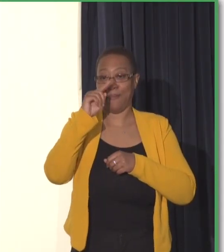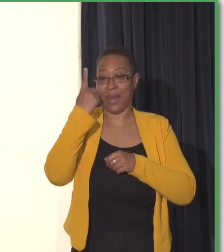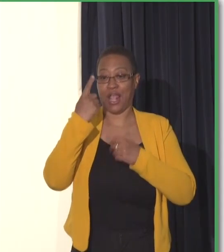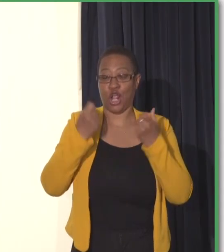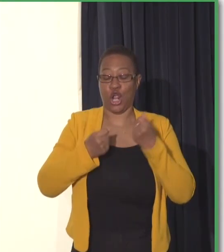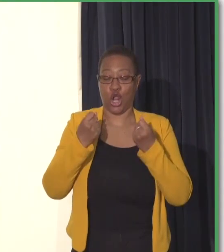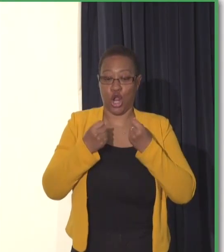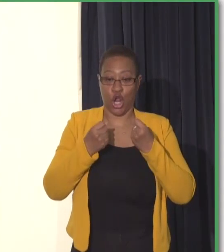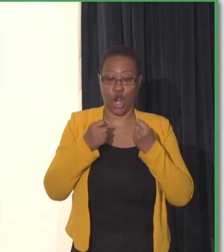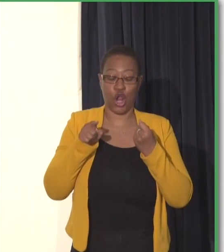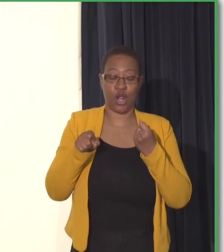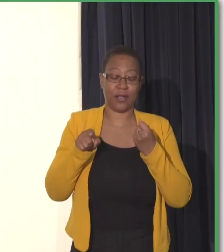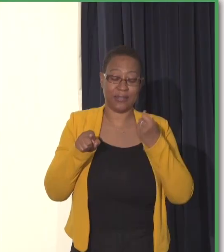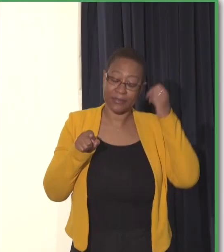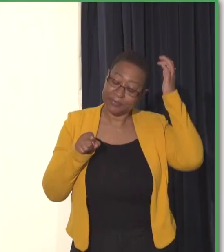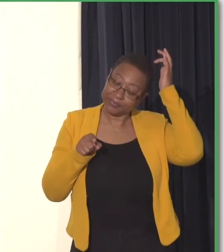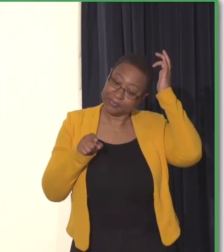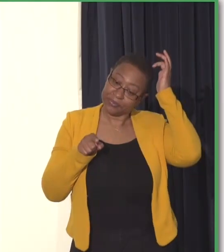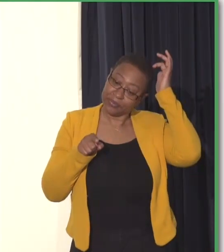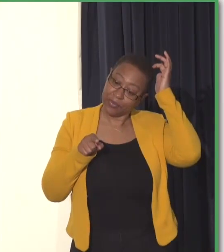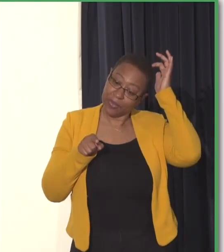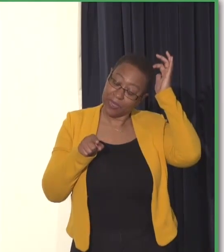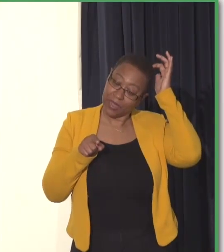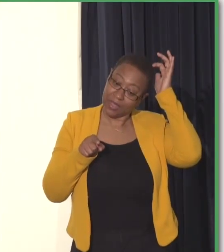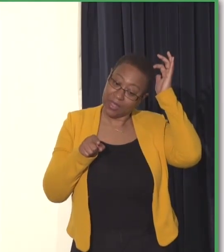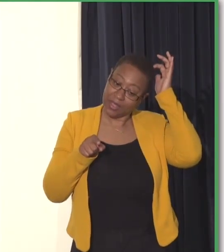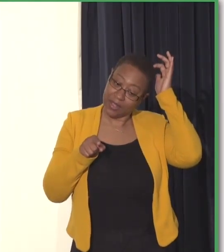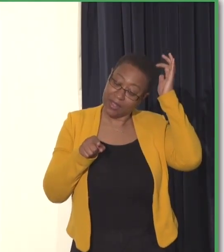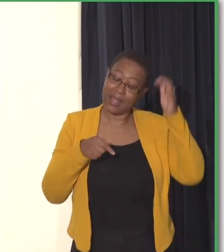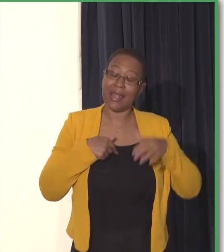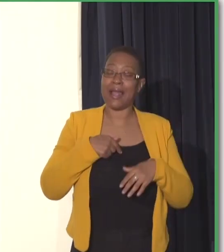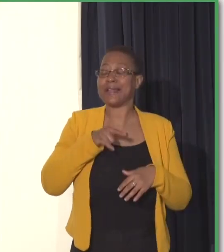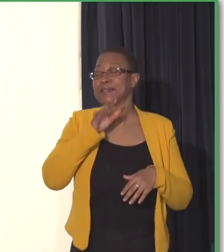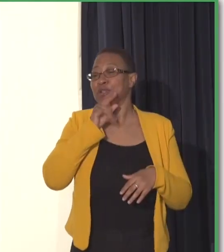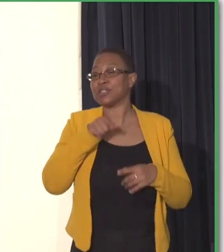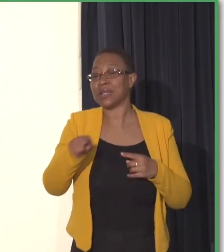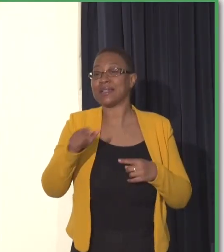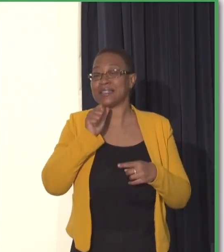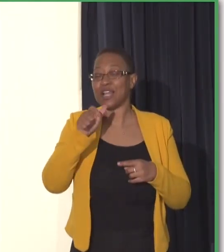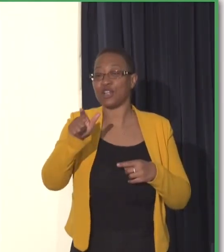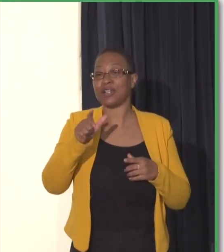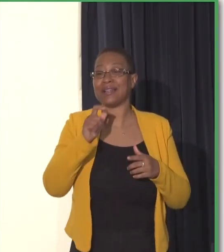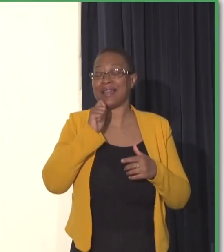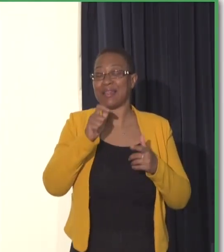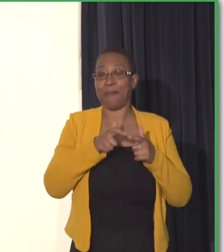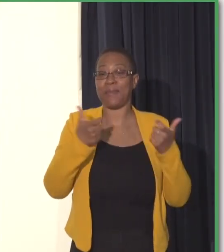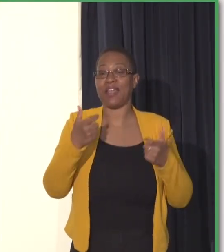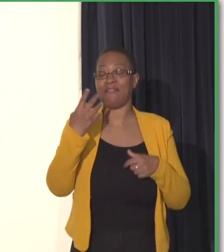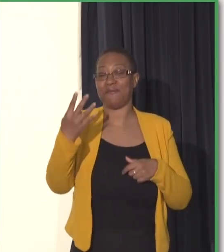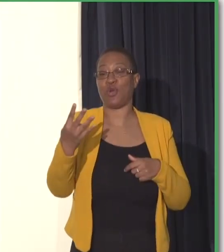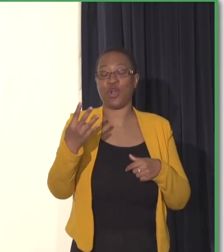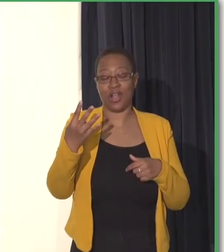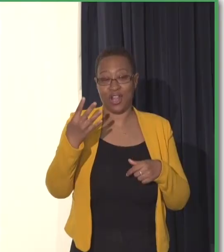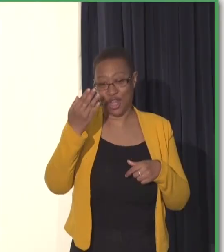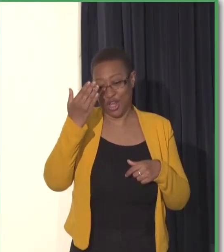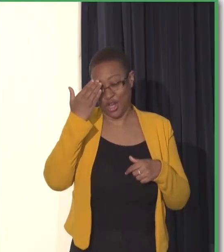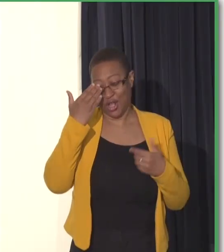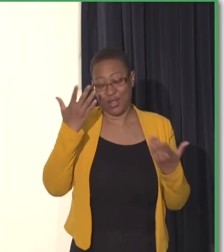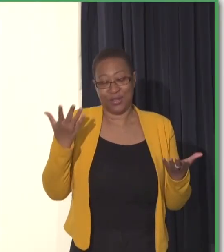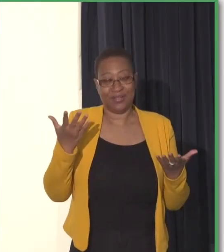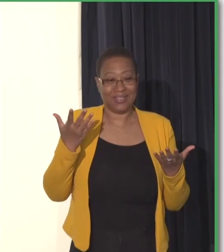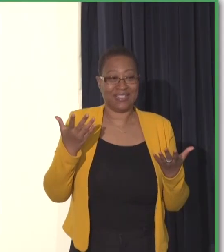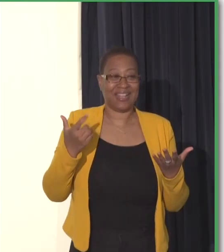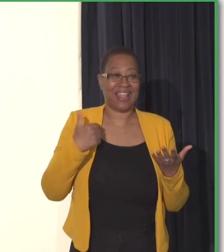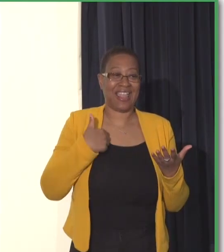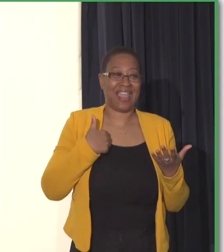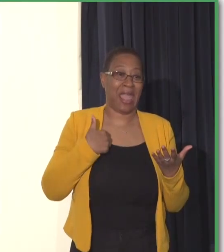when I was today, and I spoke to him. I said, "Y'all ain't the big 4, are y'all?" No. You know, because